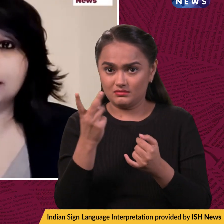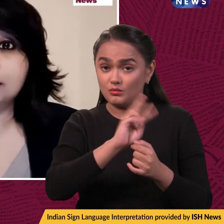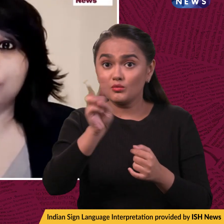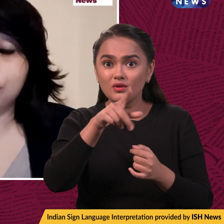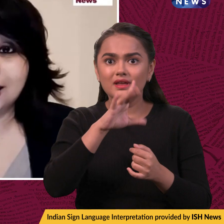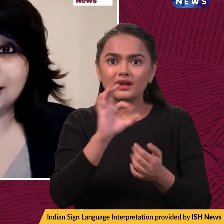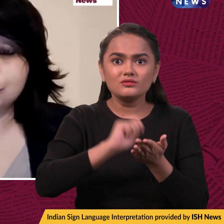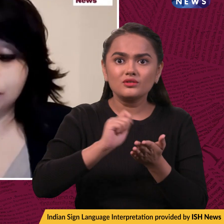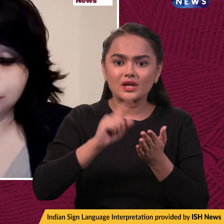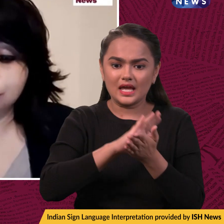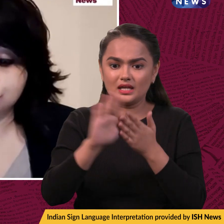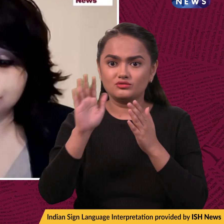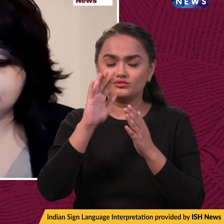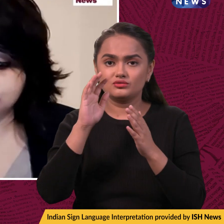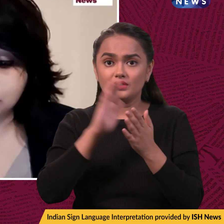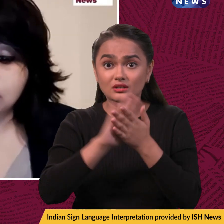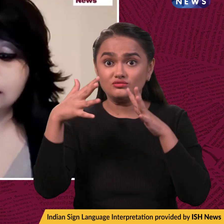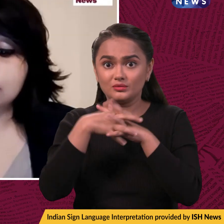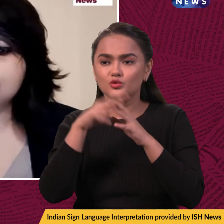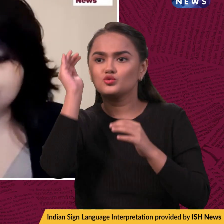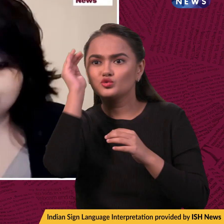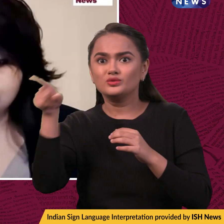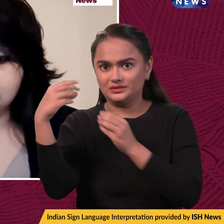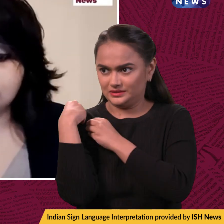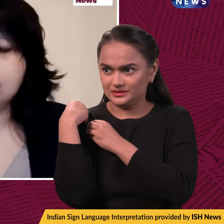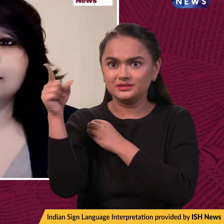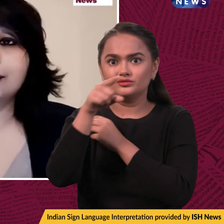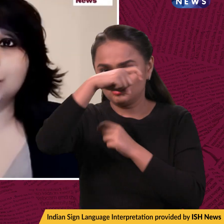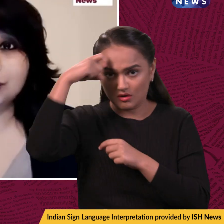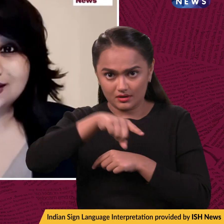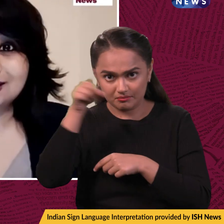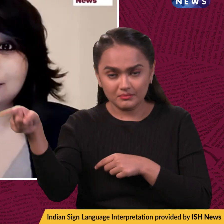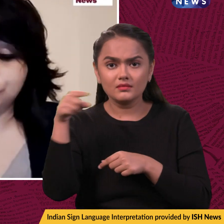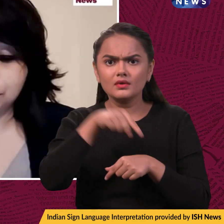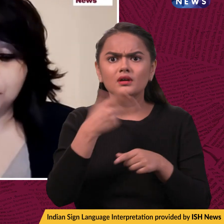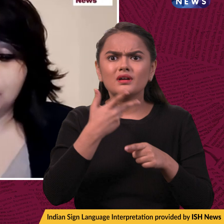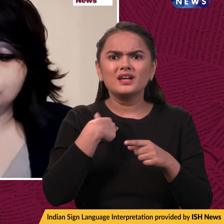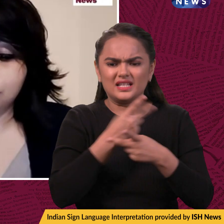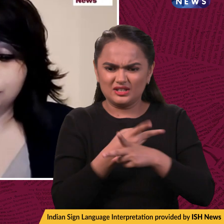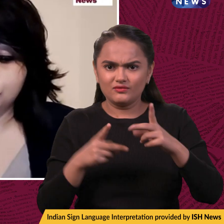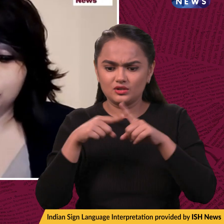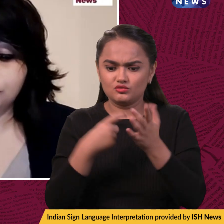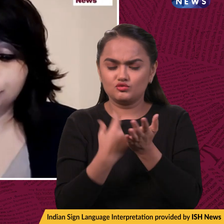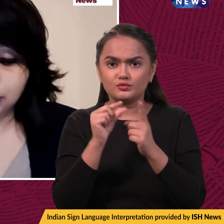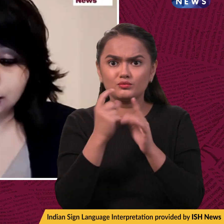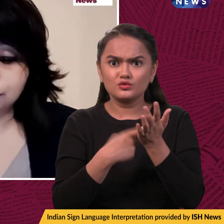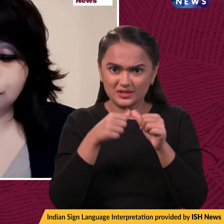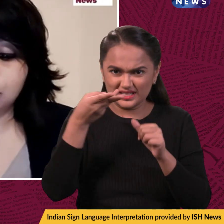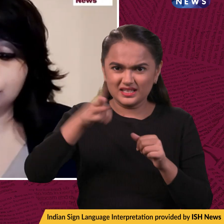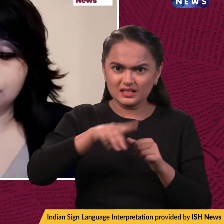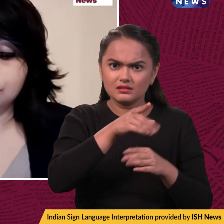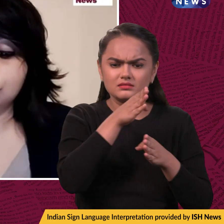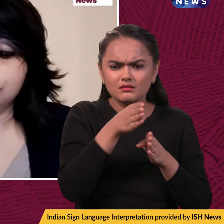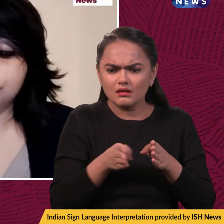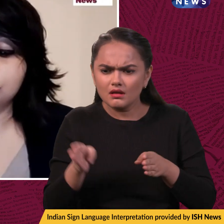both writing for HW News Network, said on social media that they visited different parts of Tripura for 3 days for